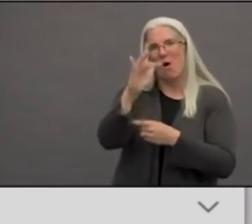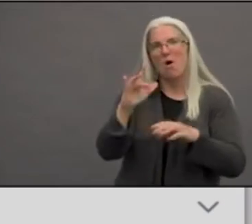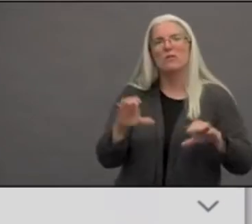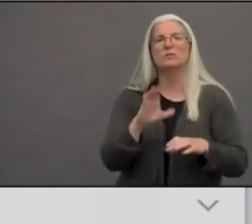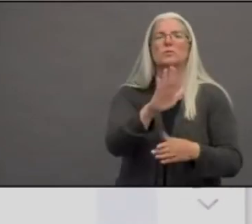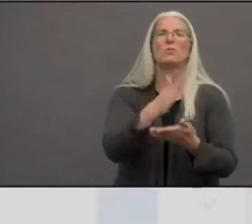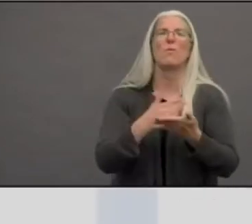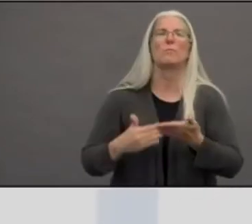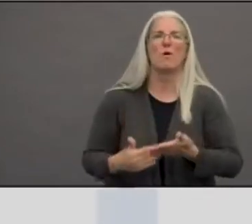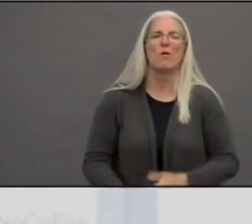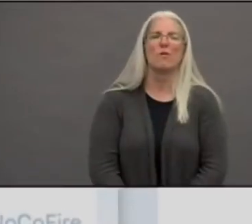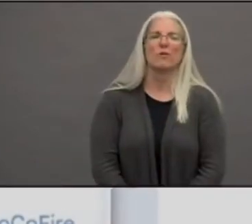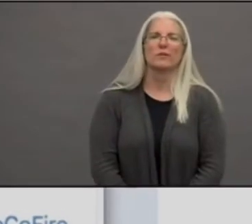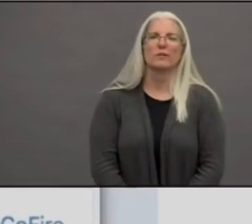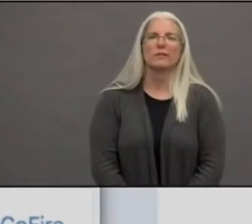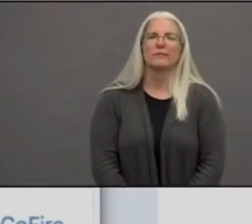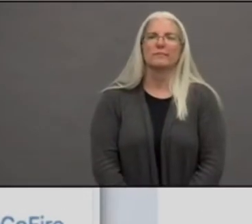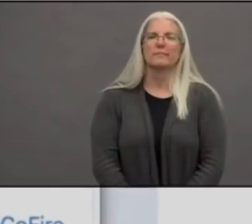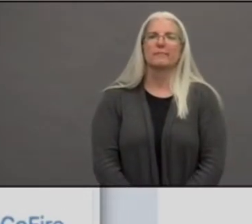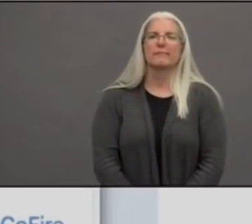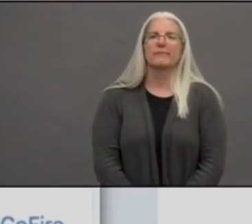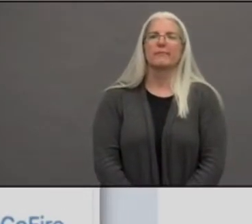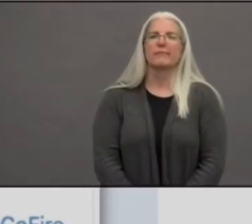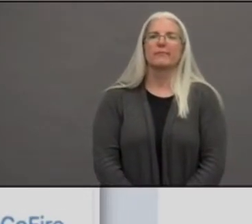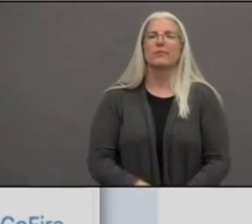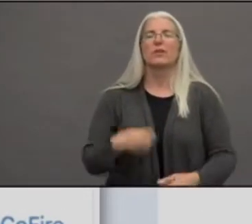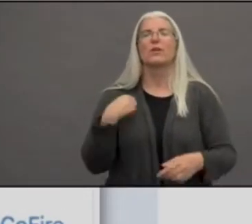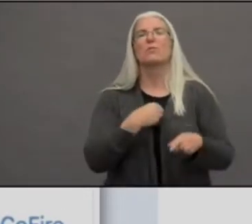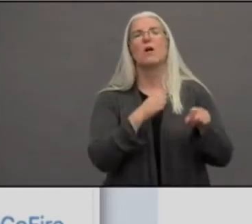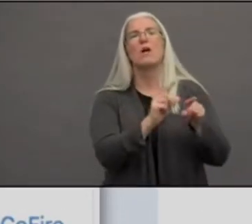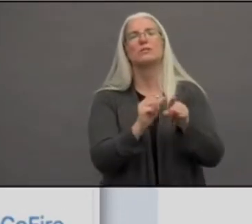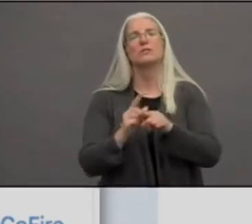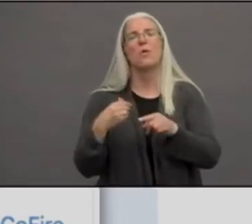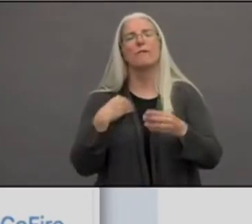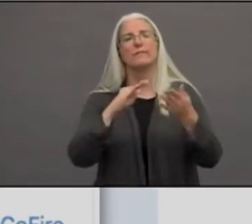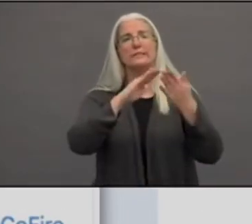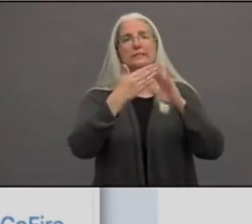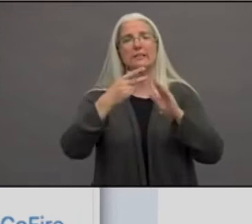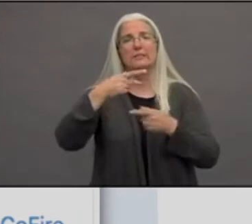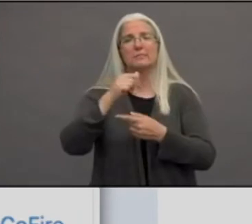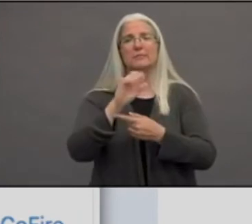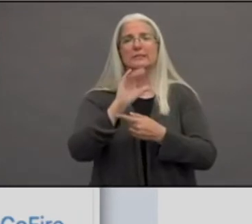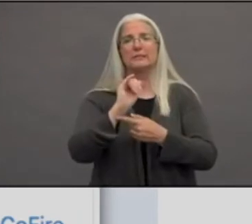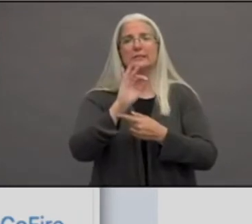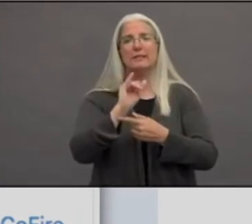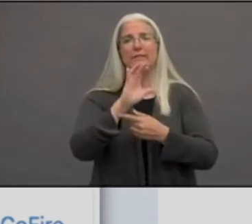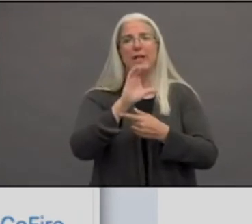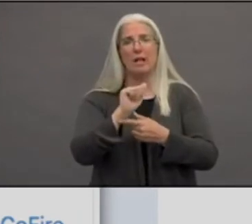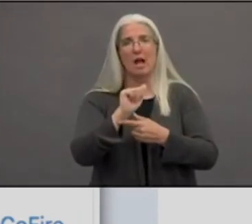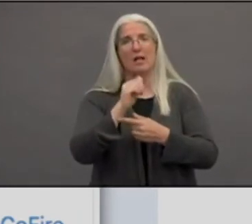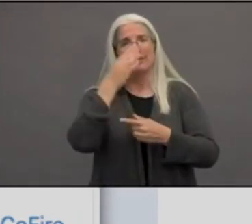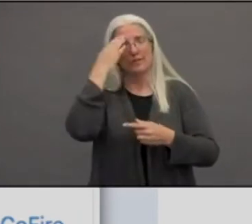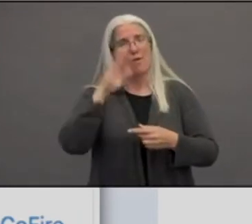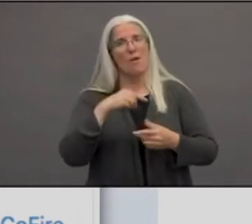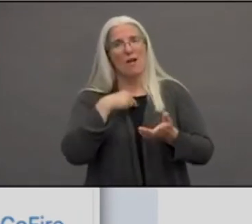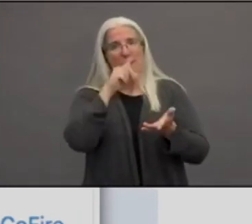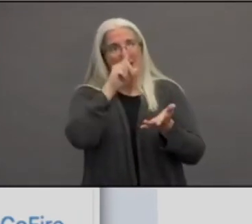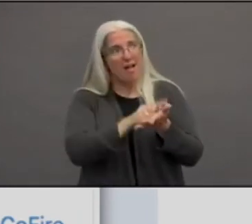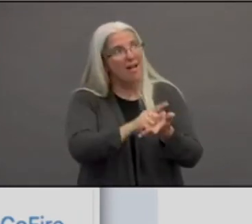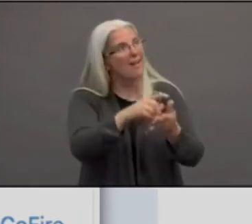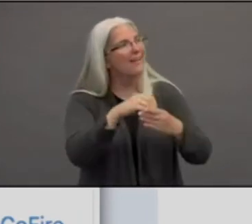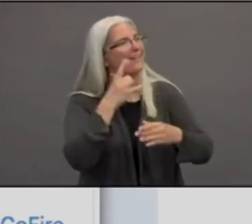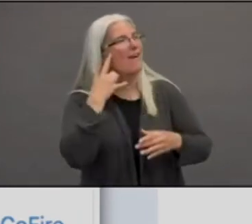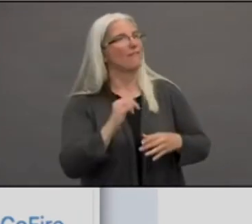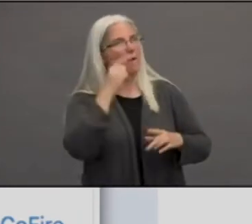a tweet here from the city of Pacifica. You know, I fell in love with California because of Pacifica. The coastline. Yes, it says, the tweet from the